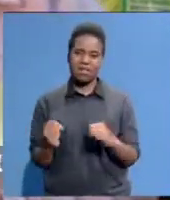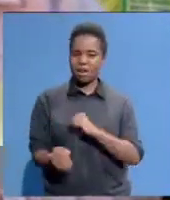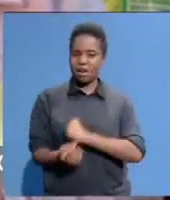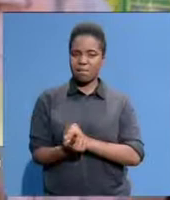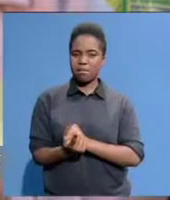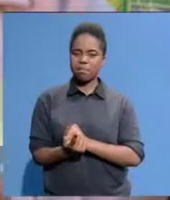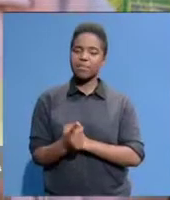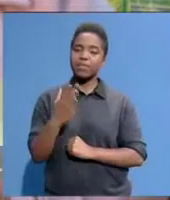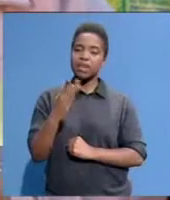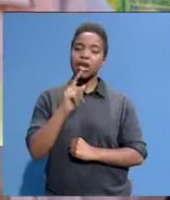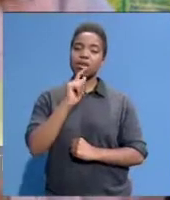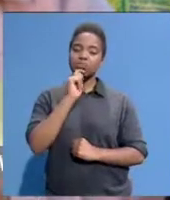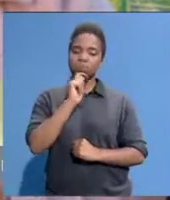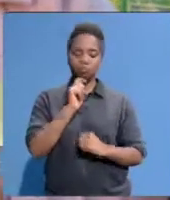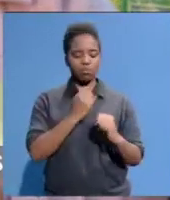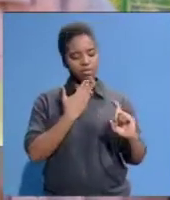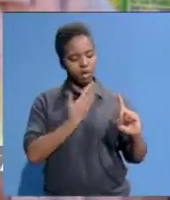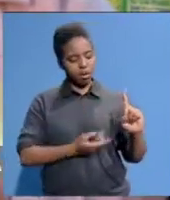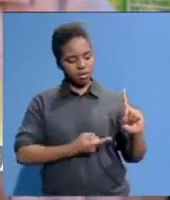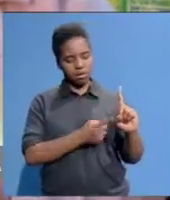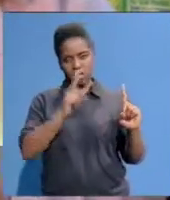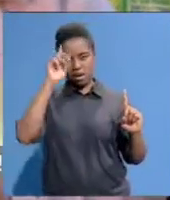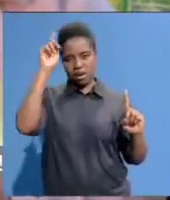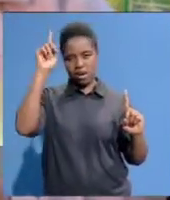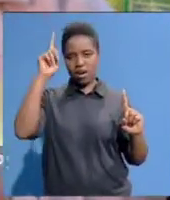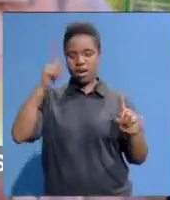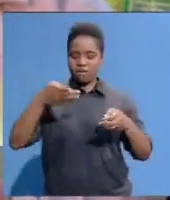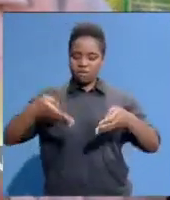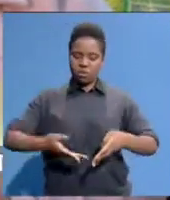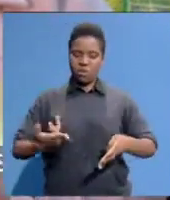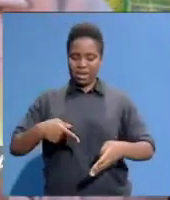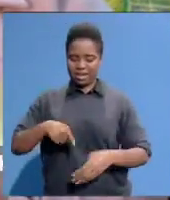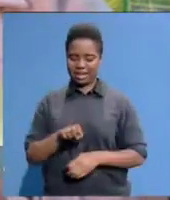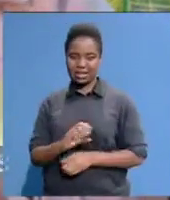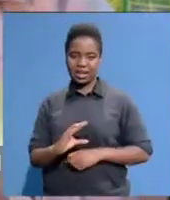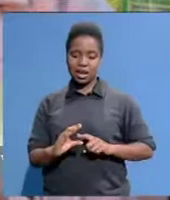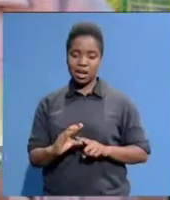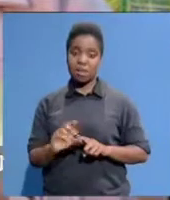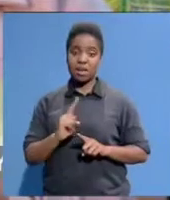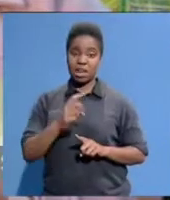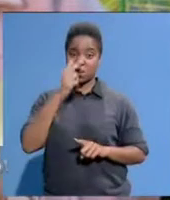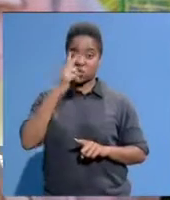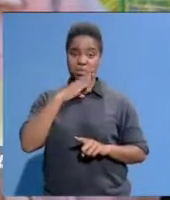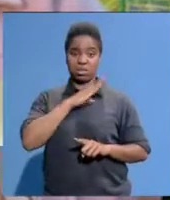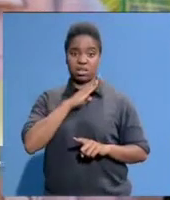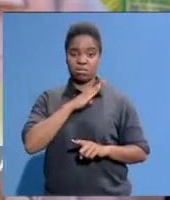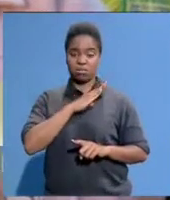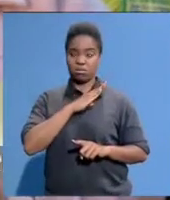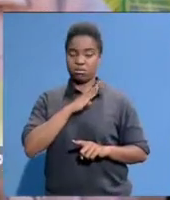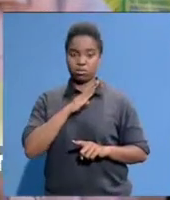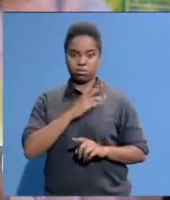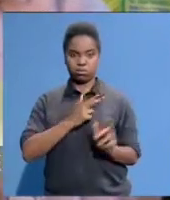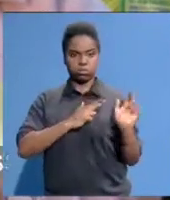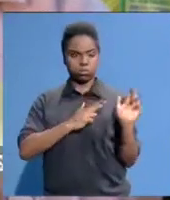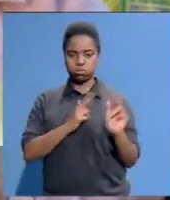that Madiba comes from this area. They came in numbers today. We also saw the security levels enhanced in this area. We saw defense